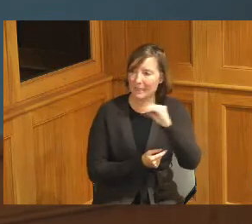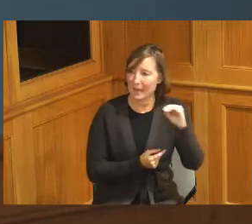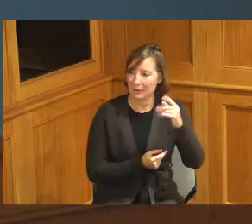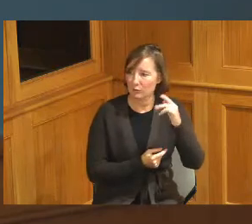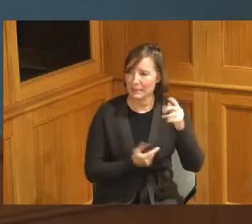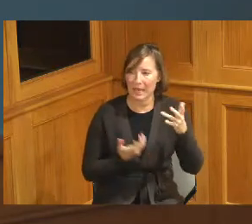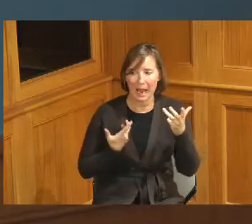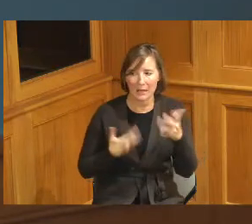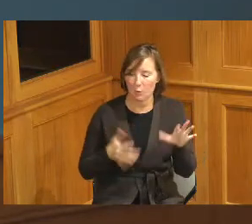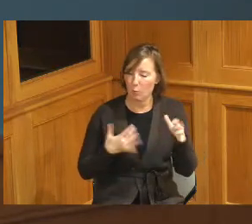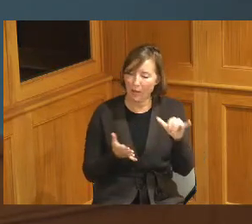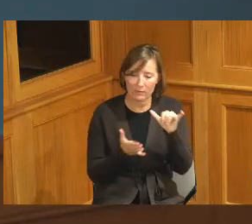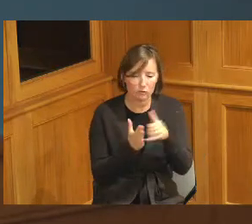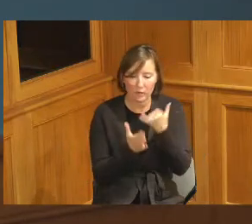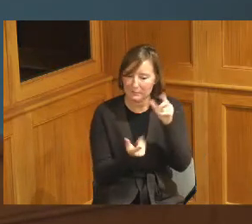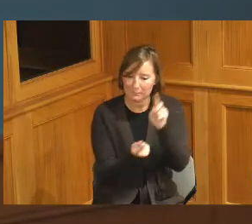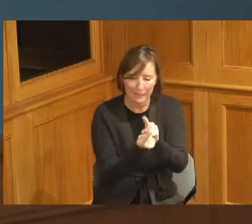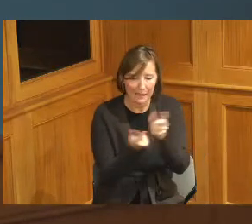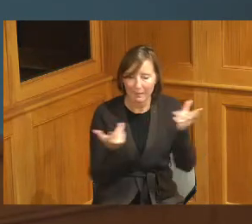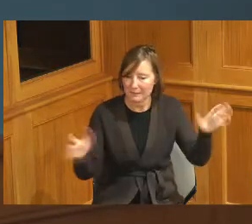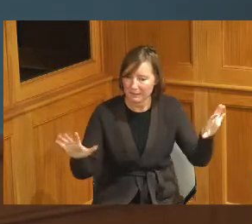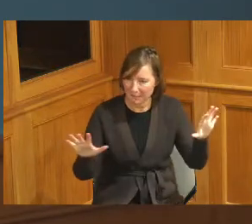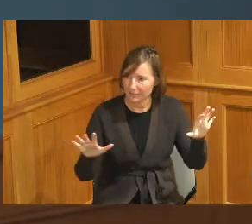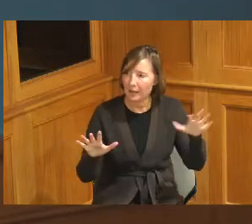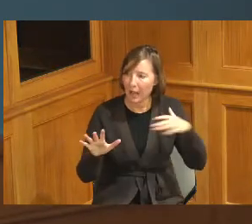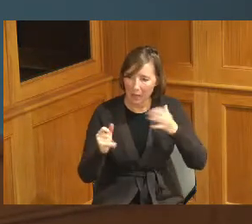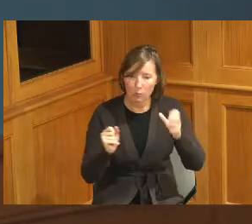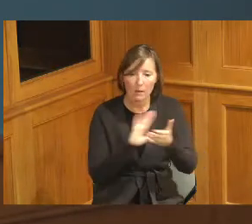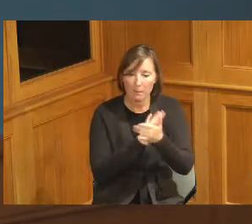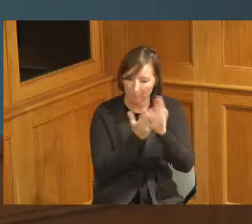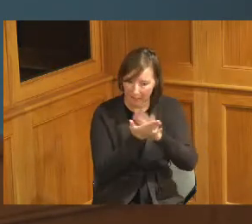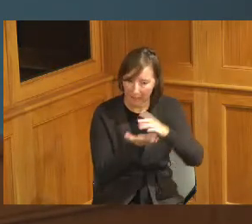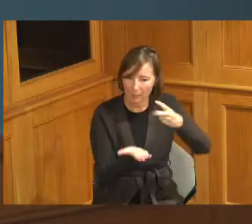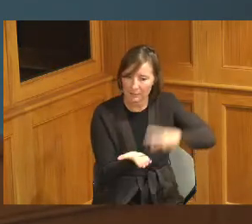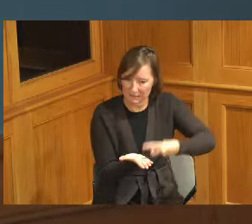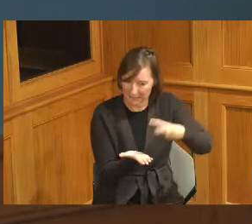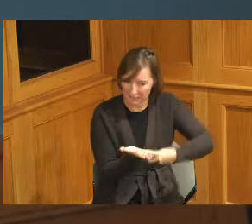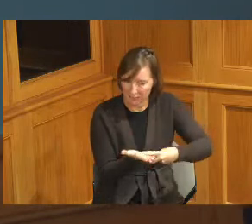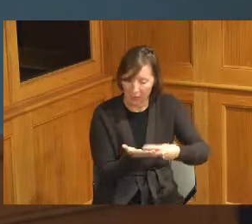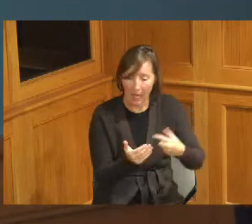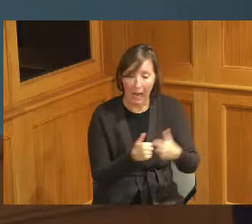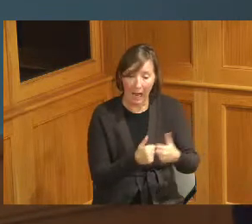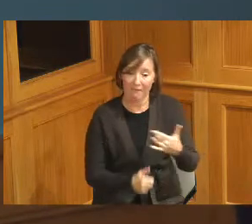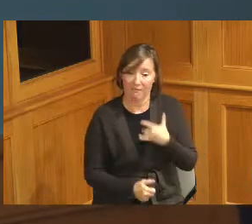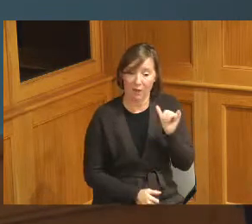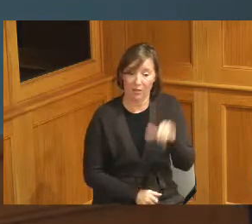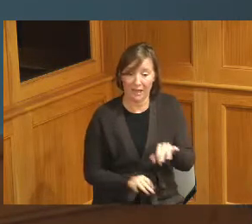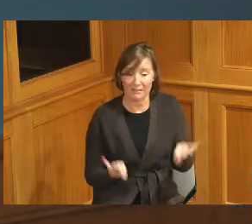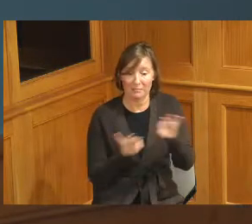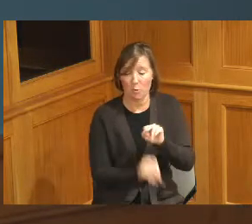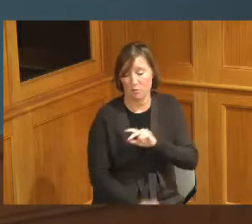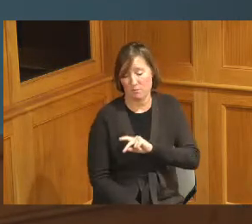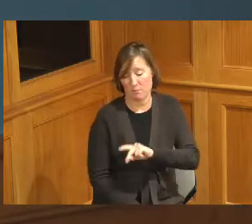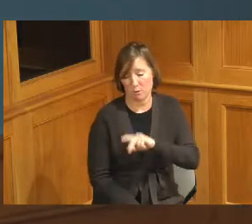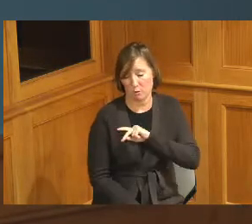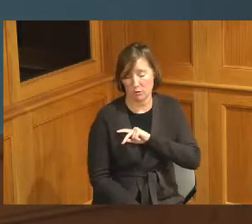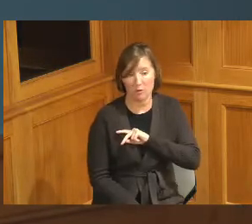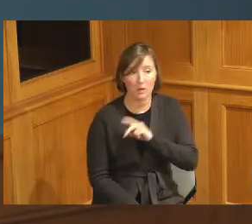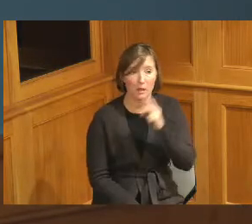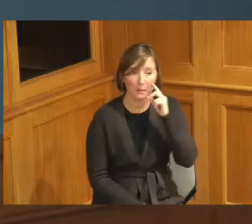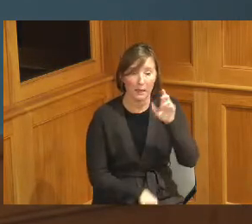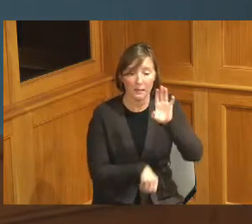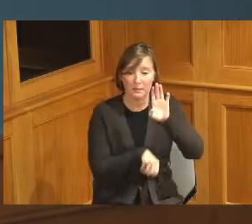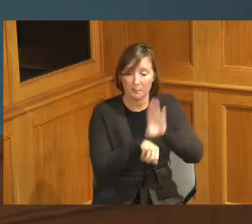are businesses. And I don't know, I just take that personal, because when it comes to businesses, we always go into